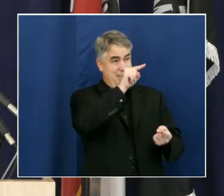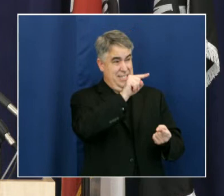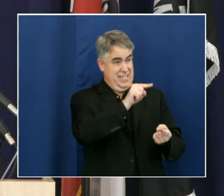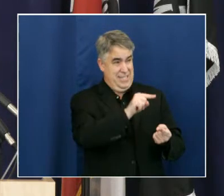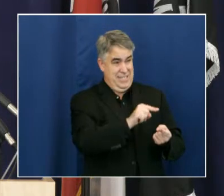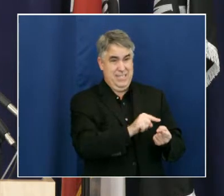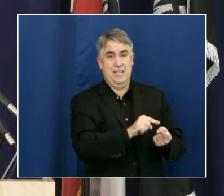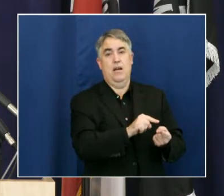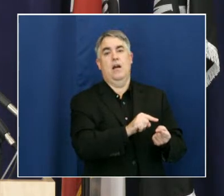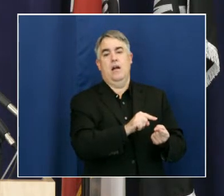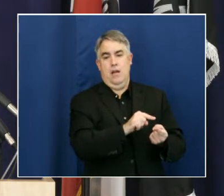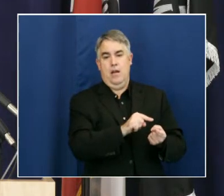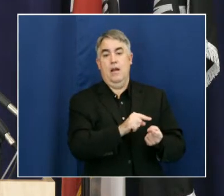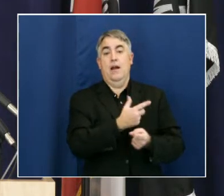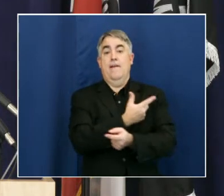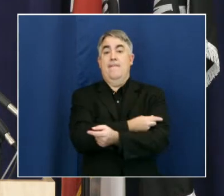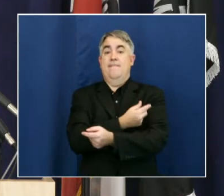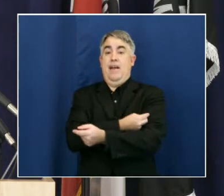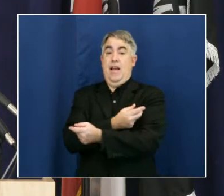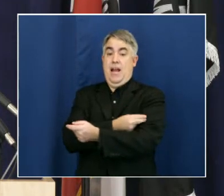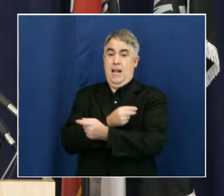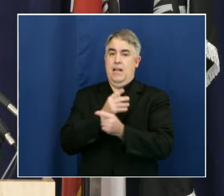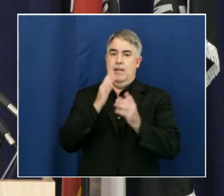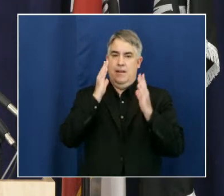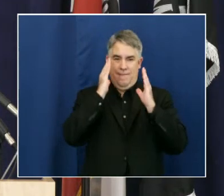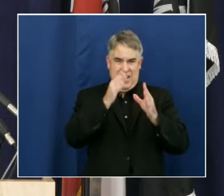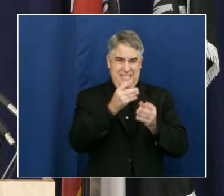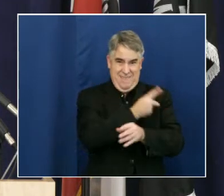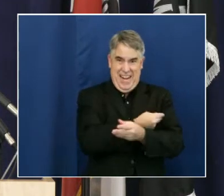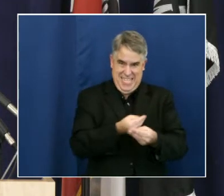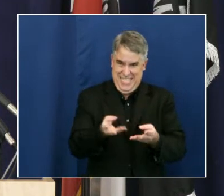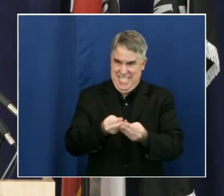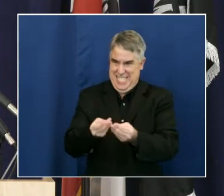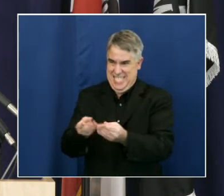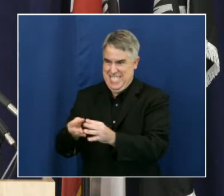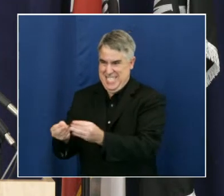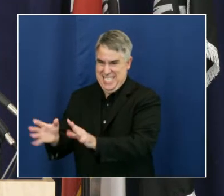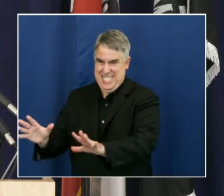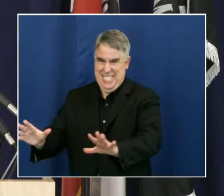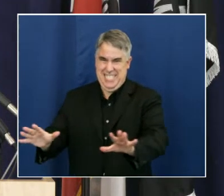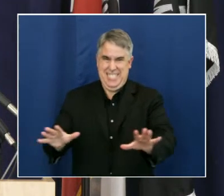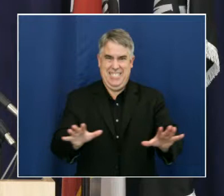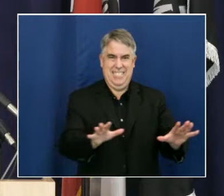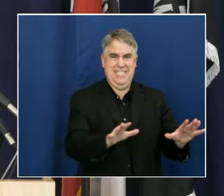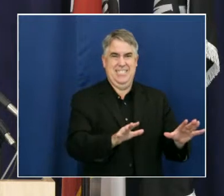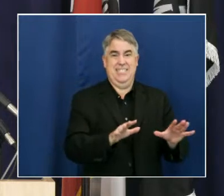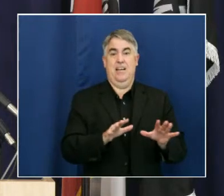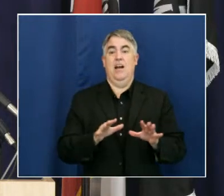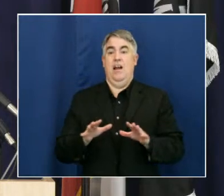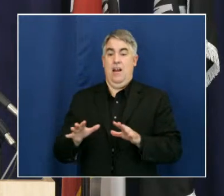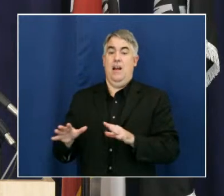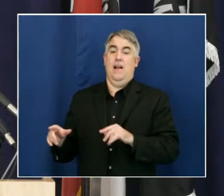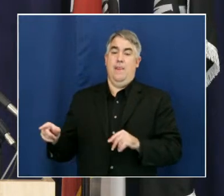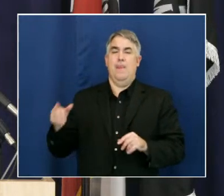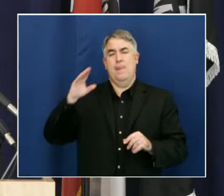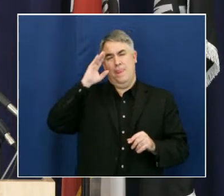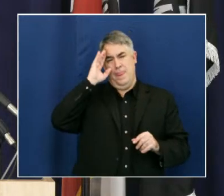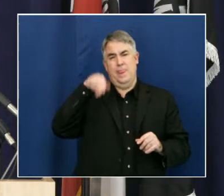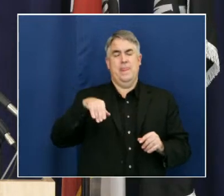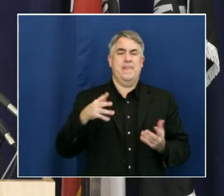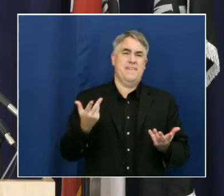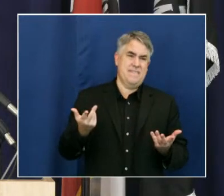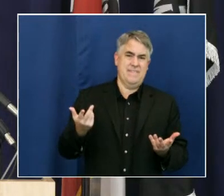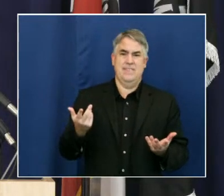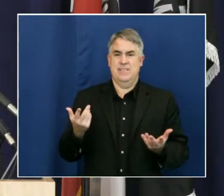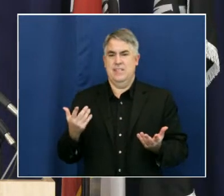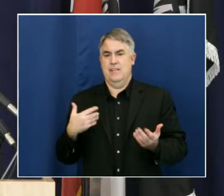that really is our best path forward, particularly in the situation with where we are now. But, again, I know the county does countless stakeholder meetings